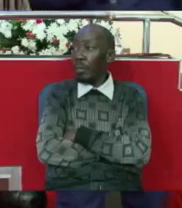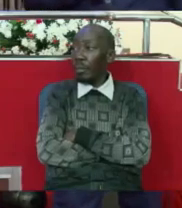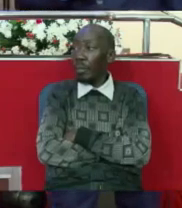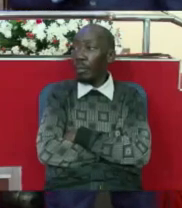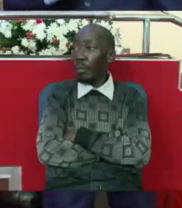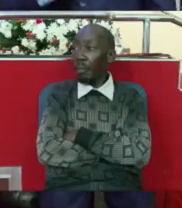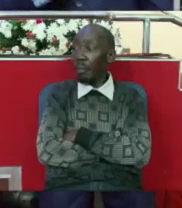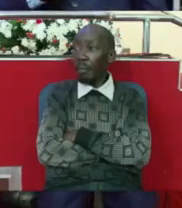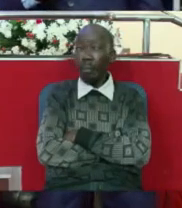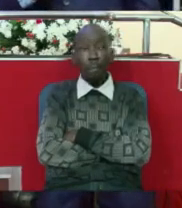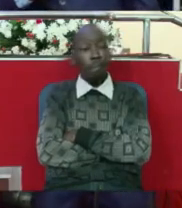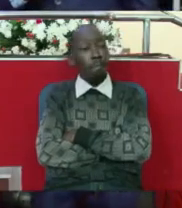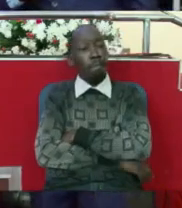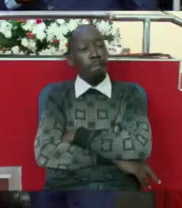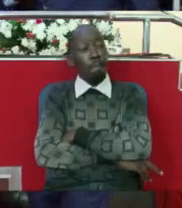Romans